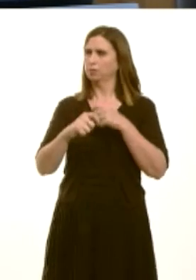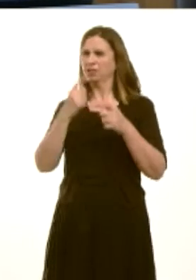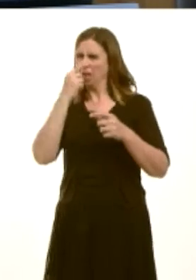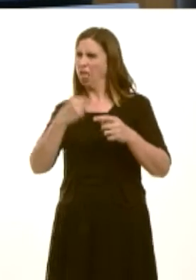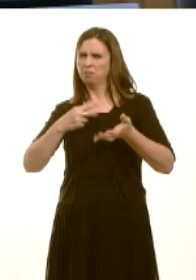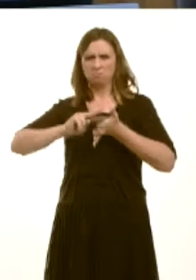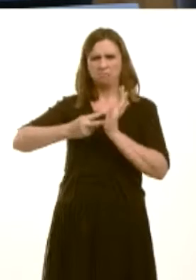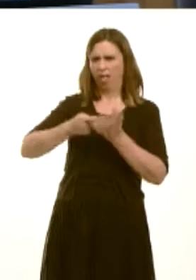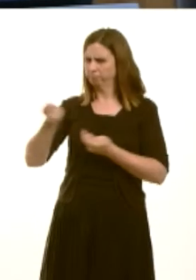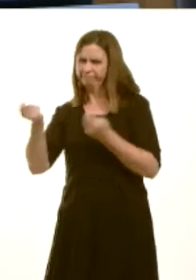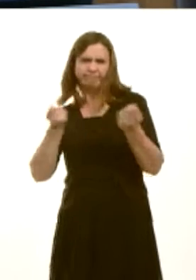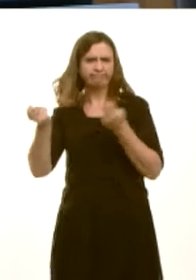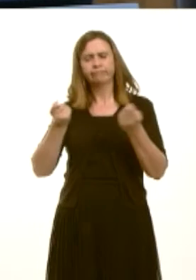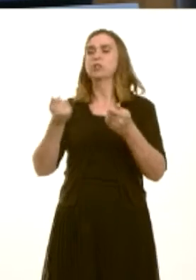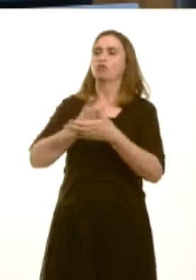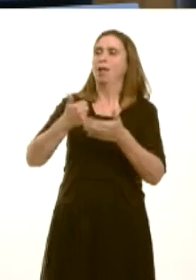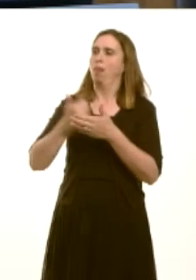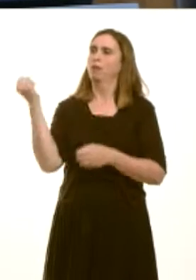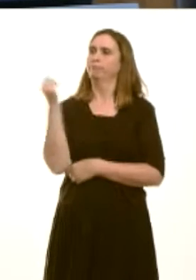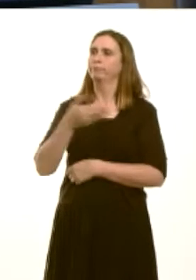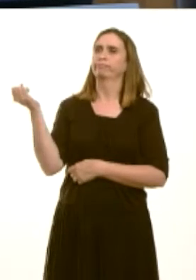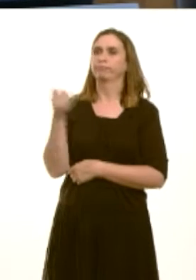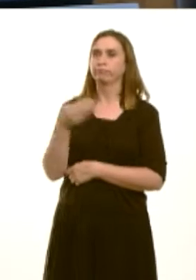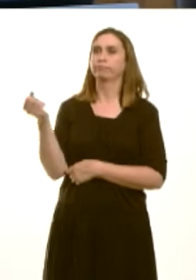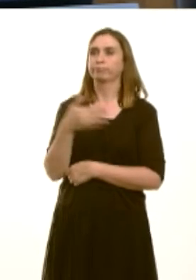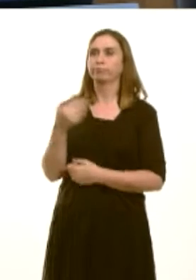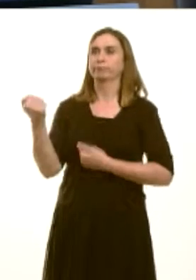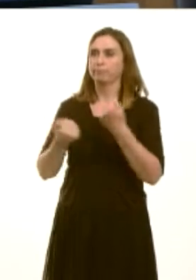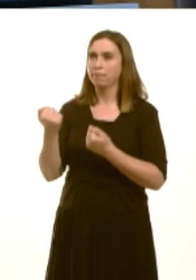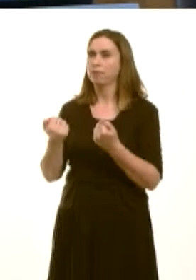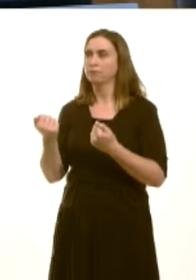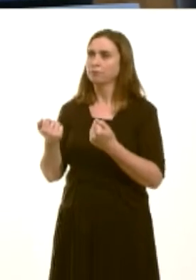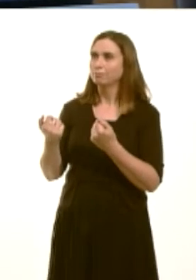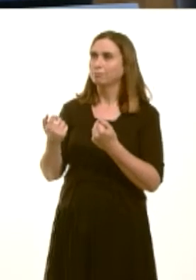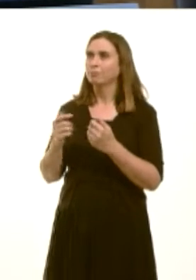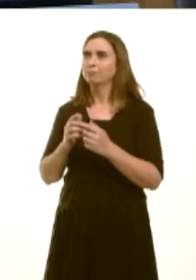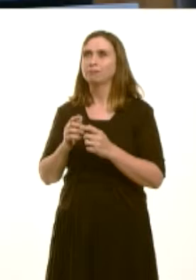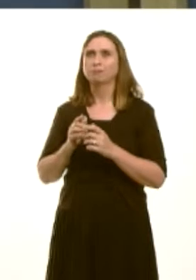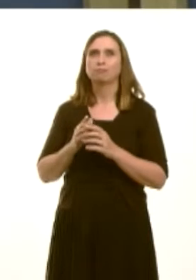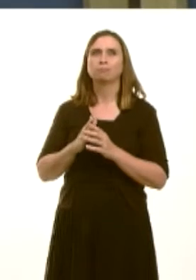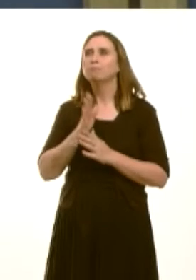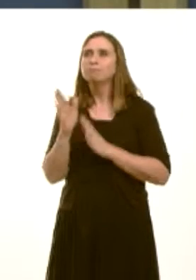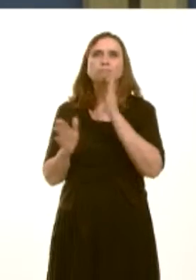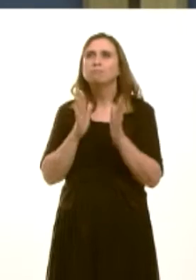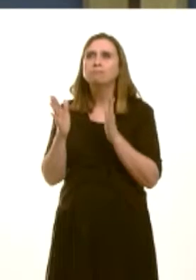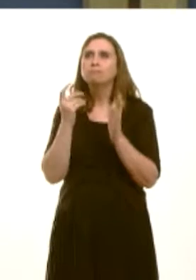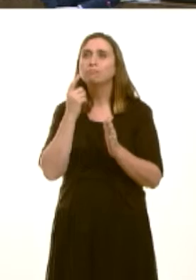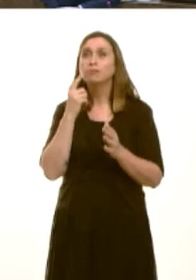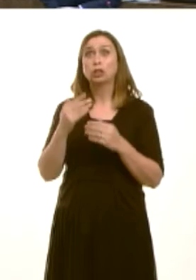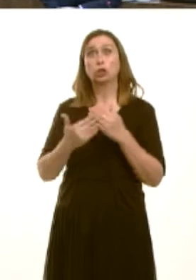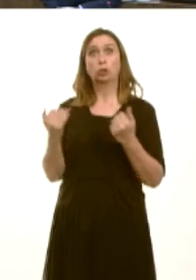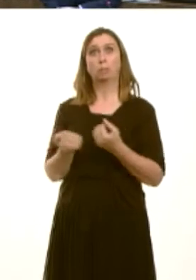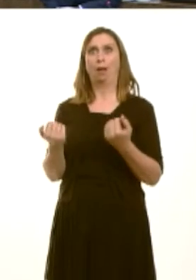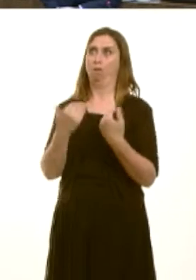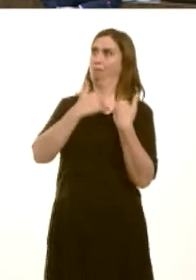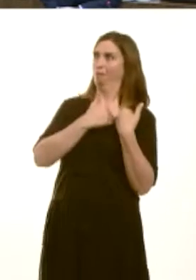integrated, run more regularly, and are indeed improved in terms of the buses themselves. So there are a number of things we can do with these new powers. Question